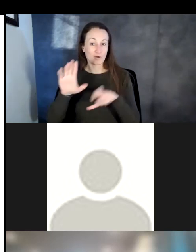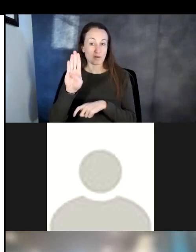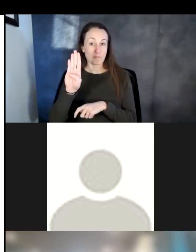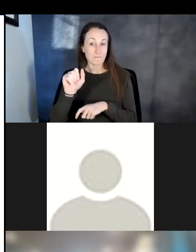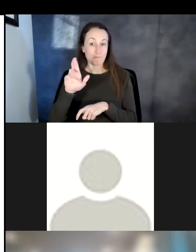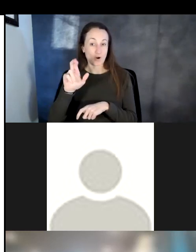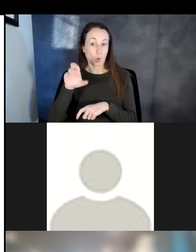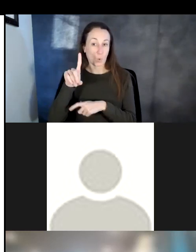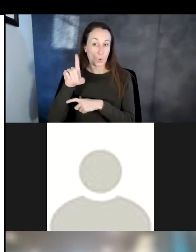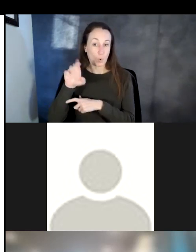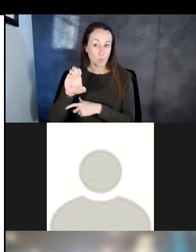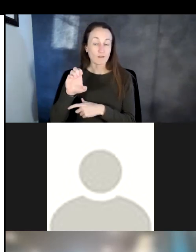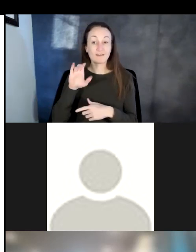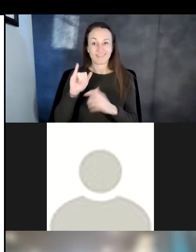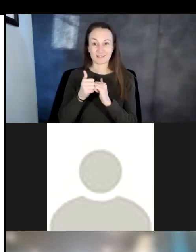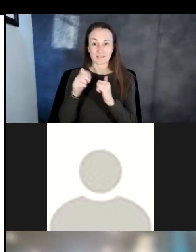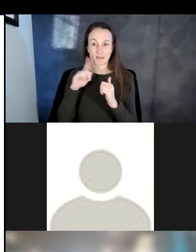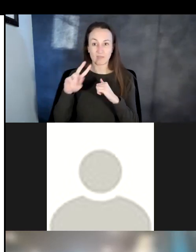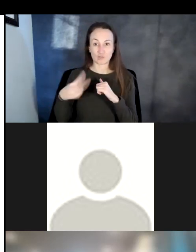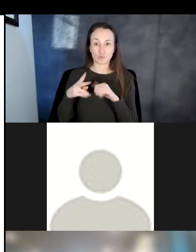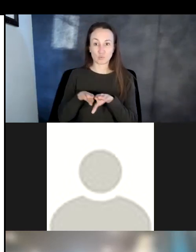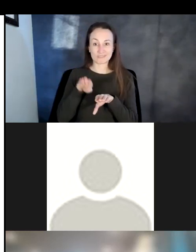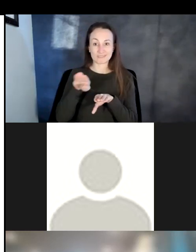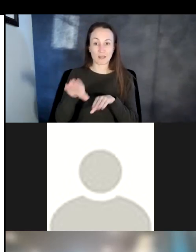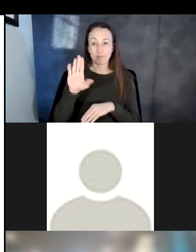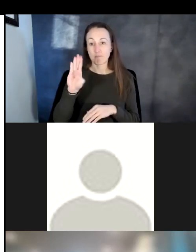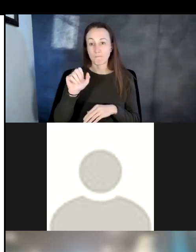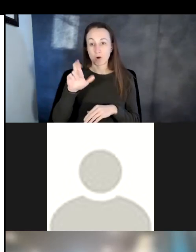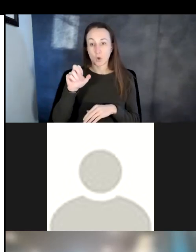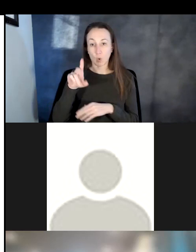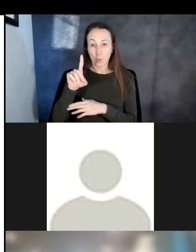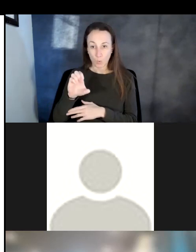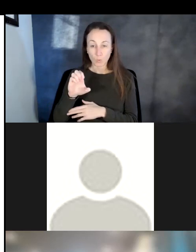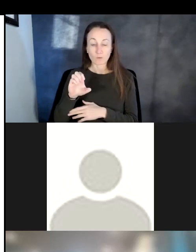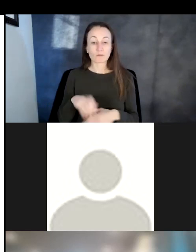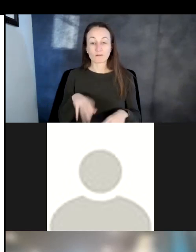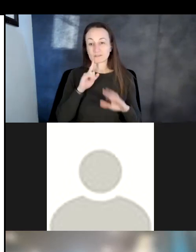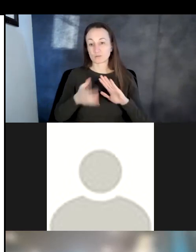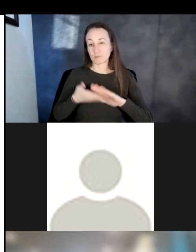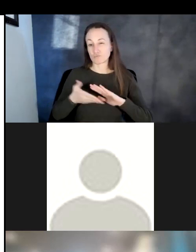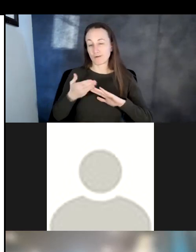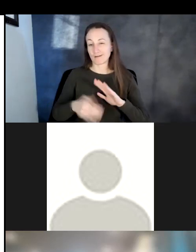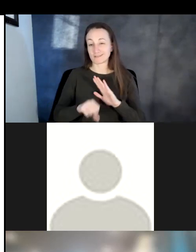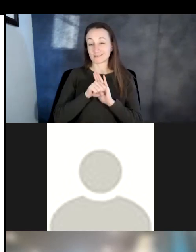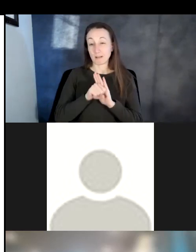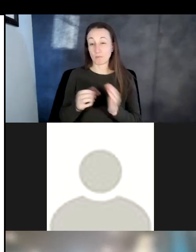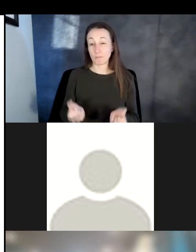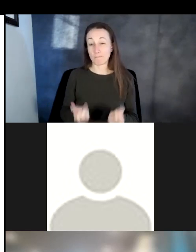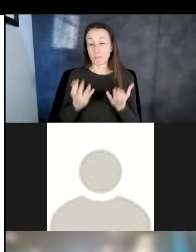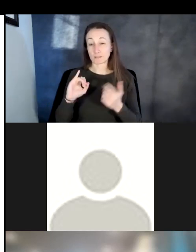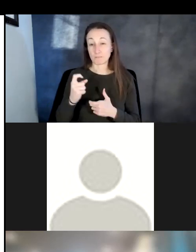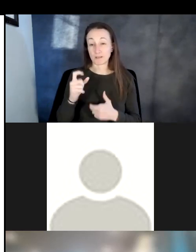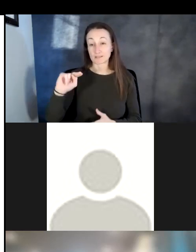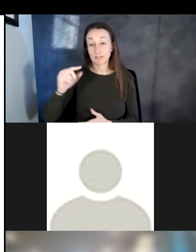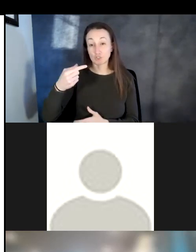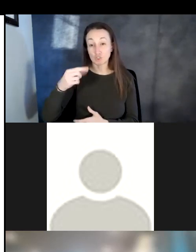barcoding and how we're spreading reads even further. This will be run as a sample in multiplexed NGS.